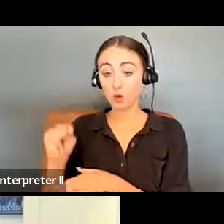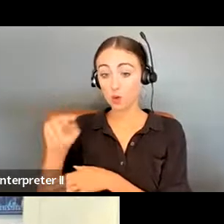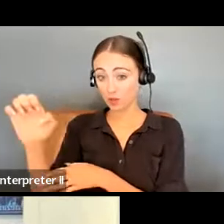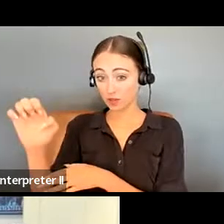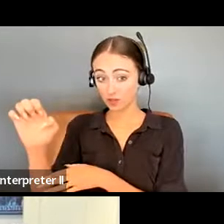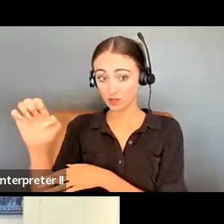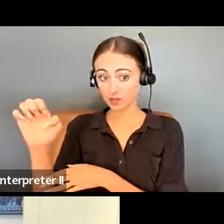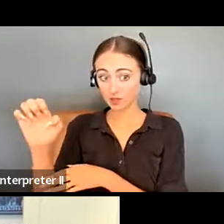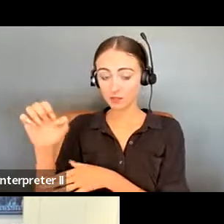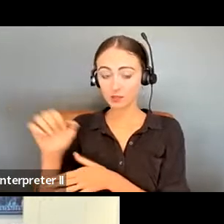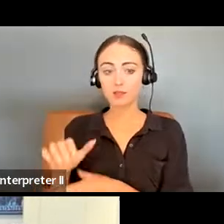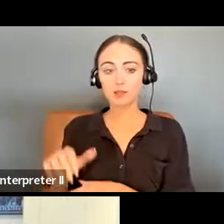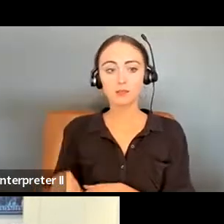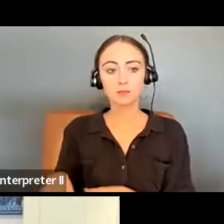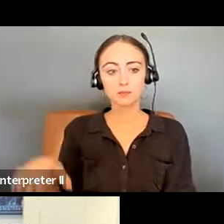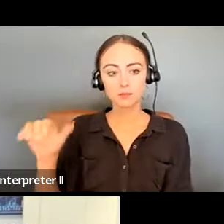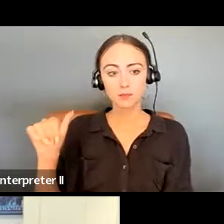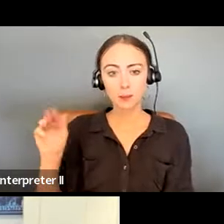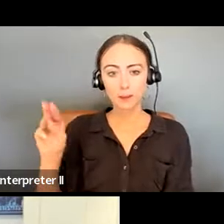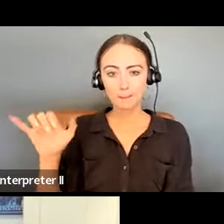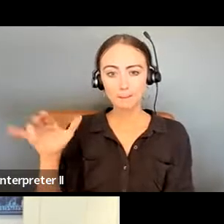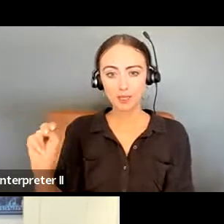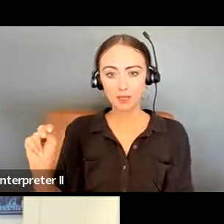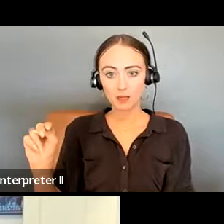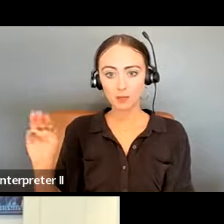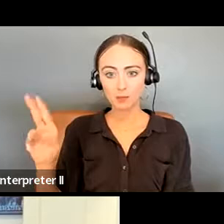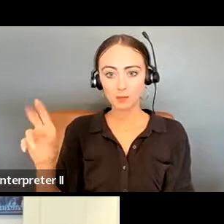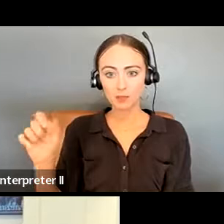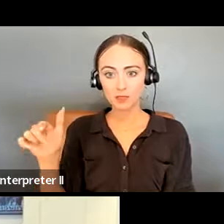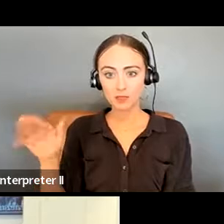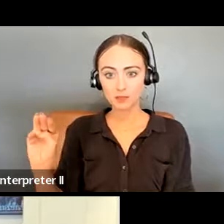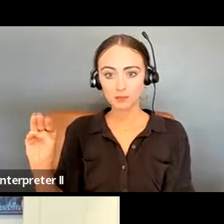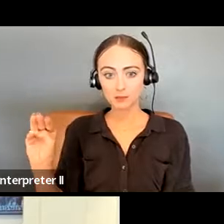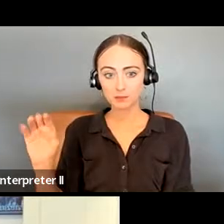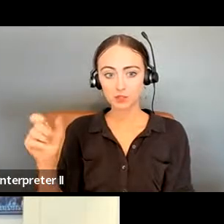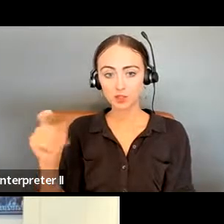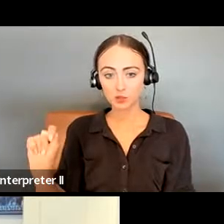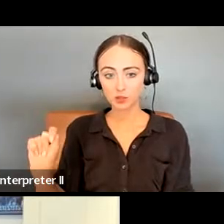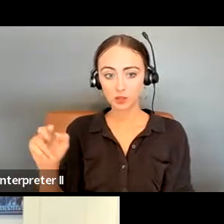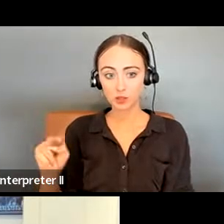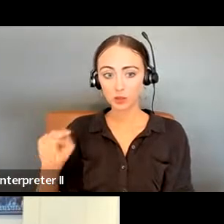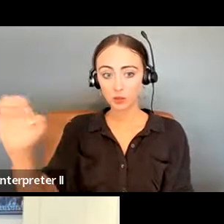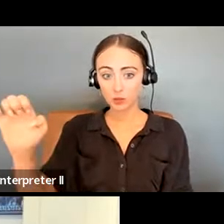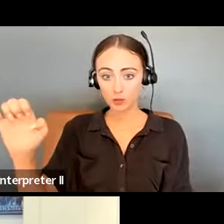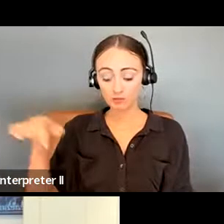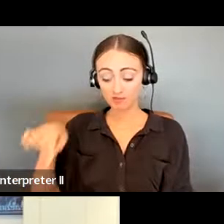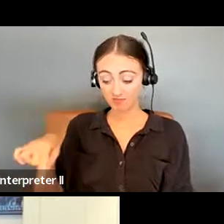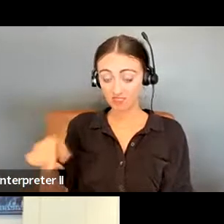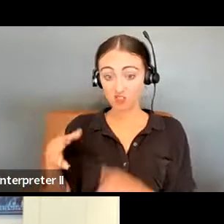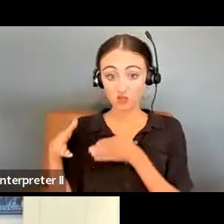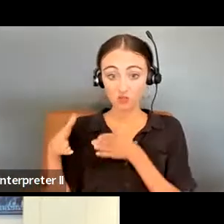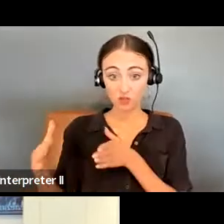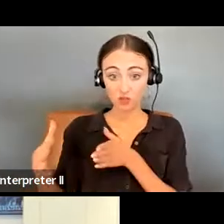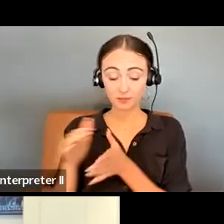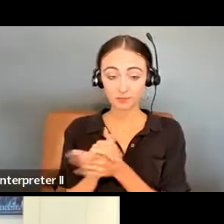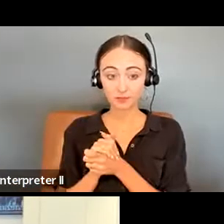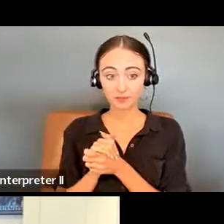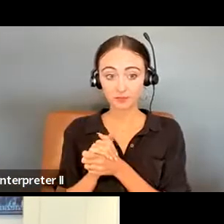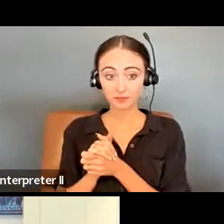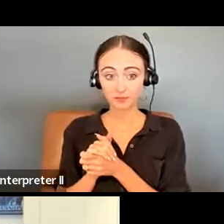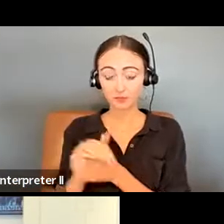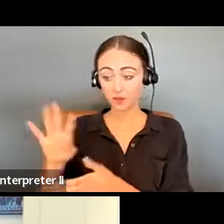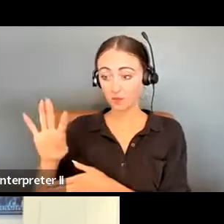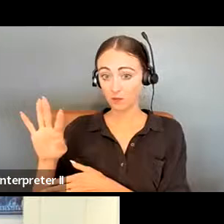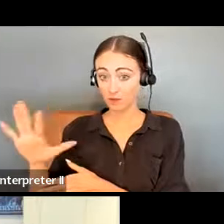Amin Muslim Street Northeast, and would officially designate the street in square 5116 between